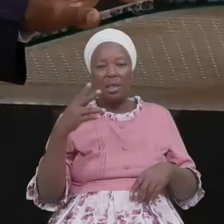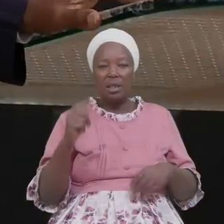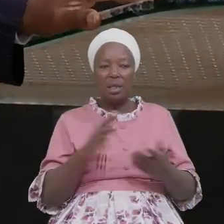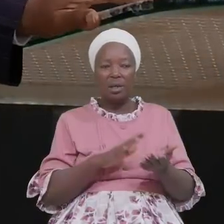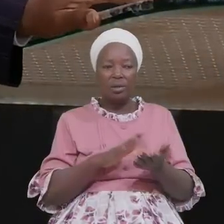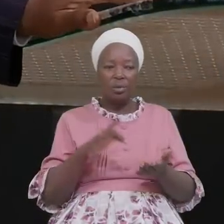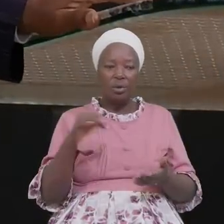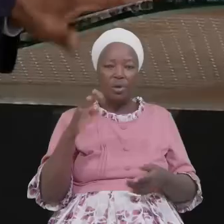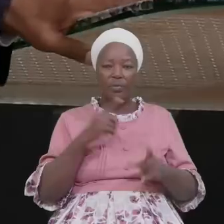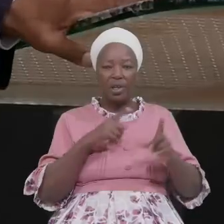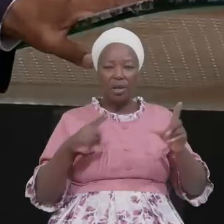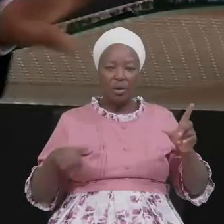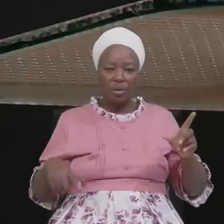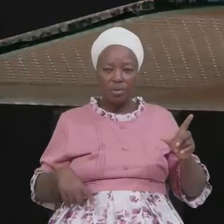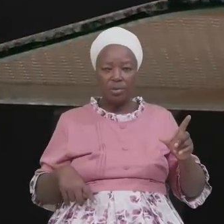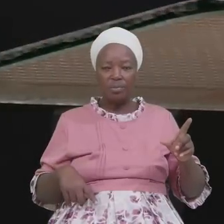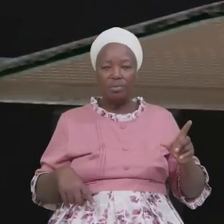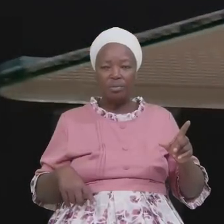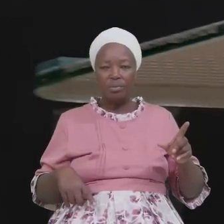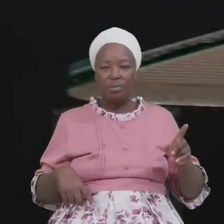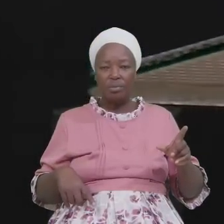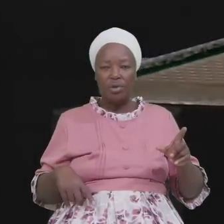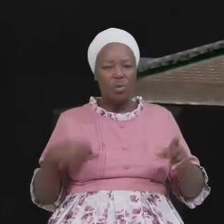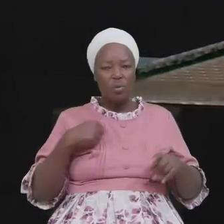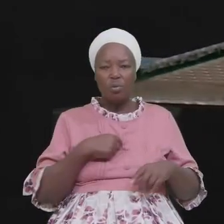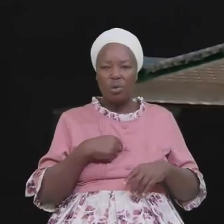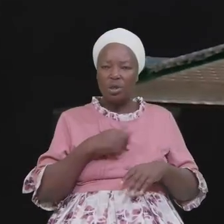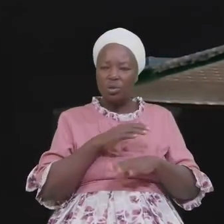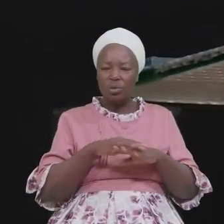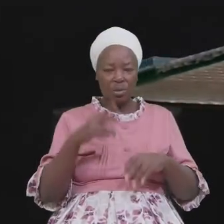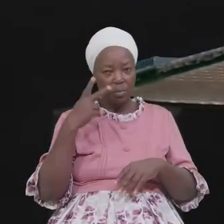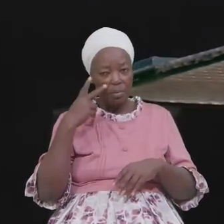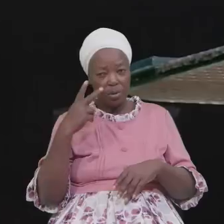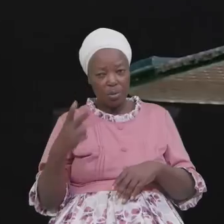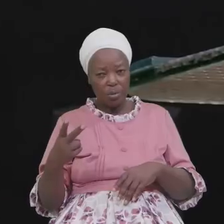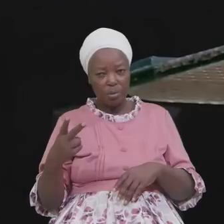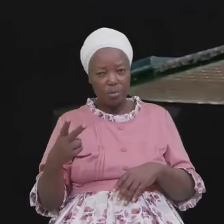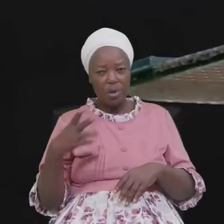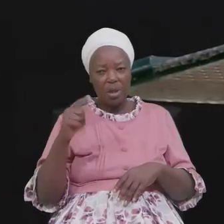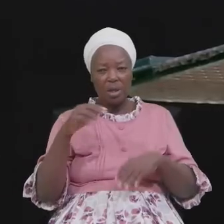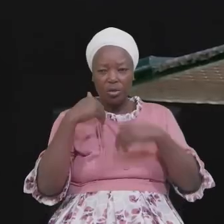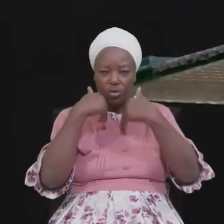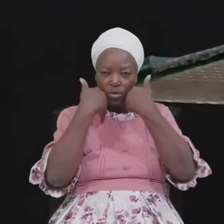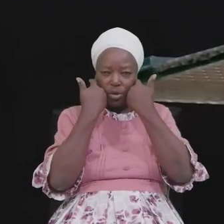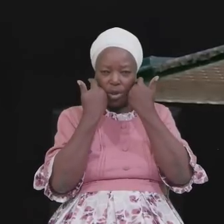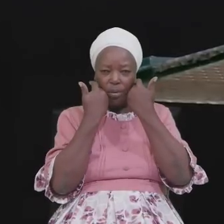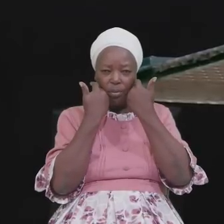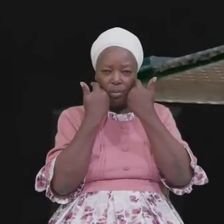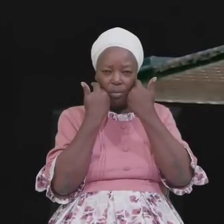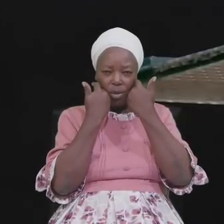glory of the Lord. We don't behold the shame,